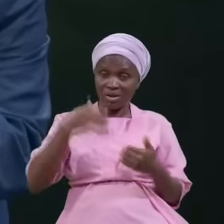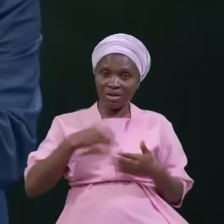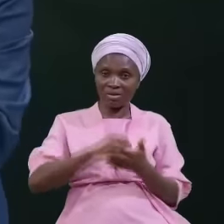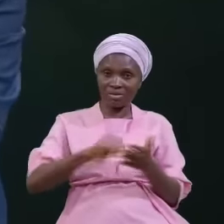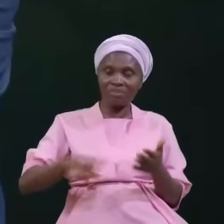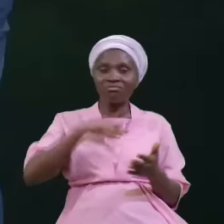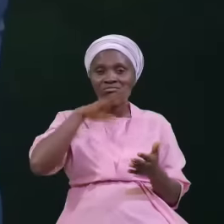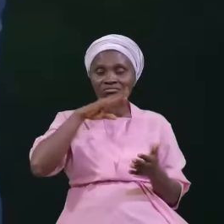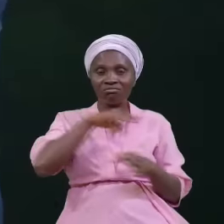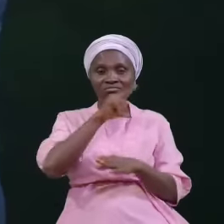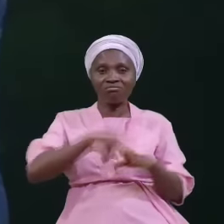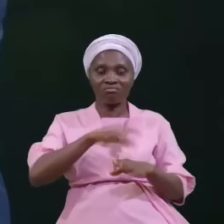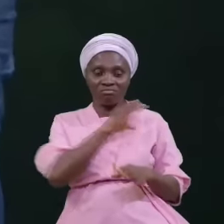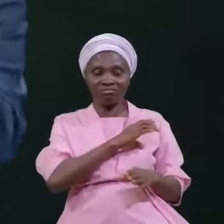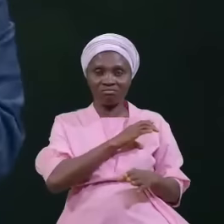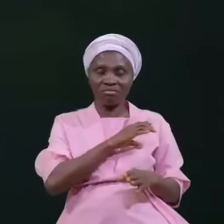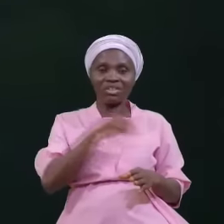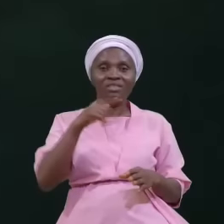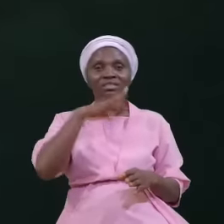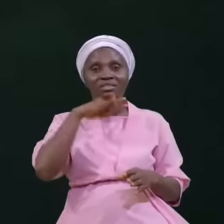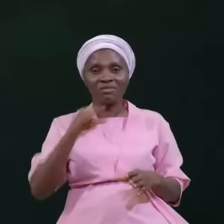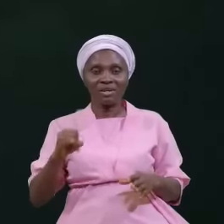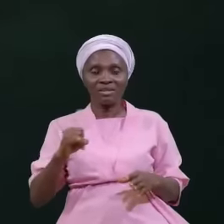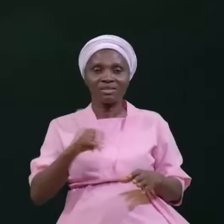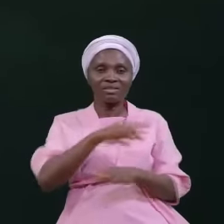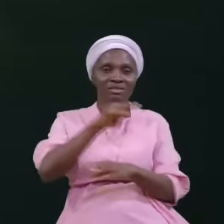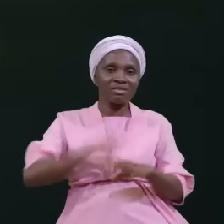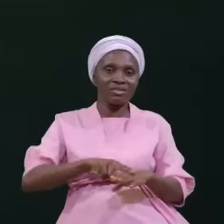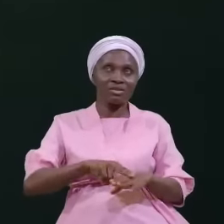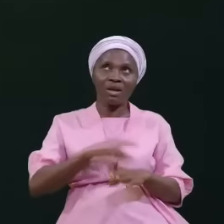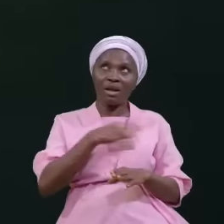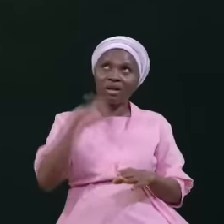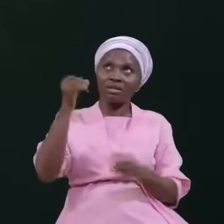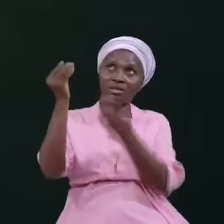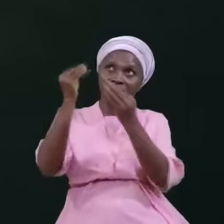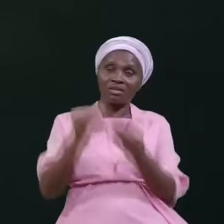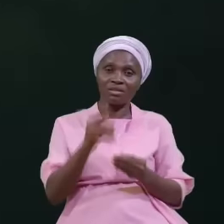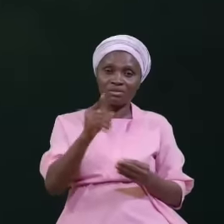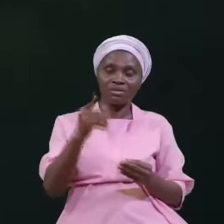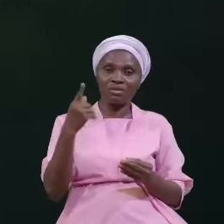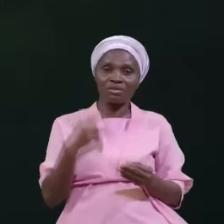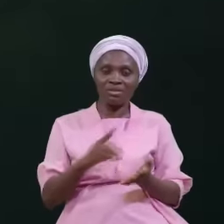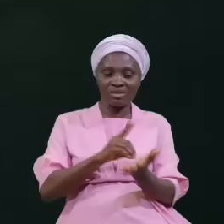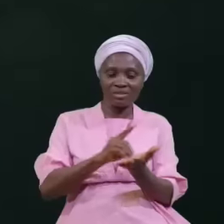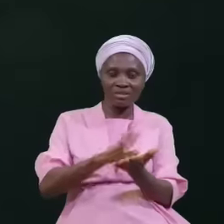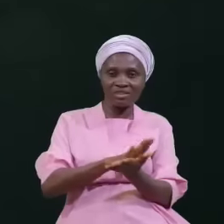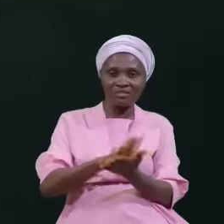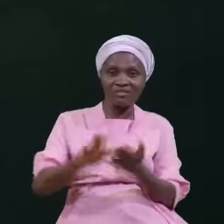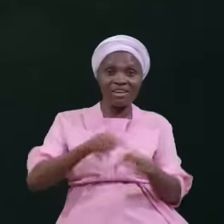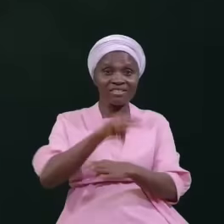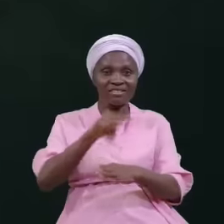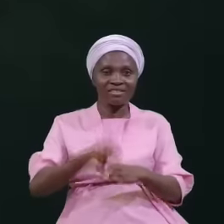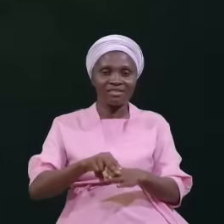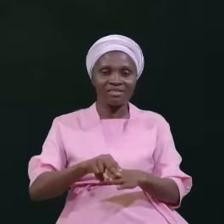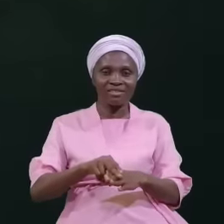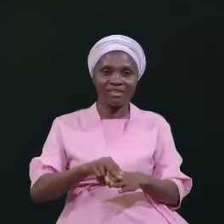the defiling nature, and he gives you the divine nature, having escaped the